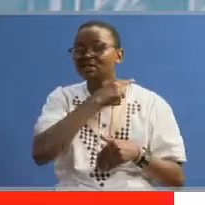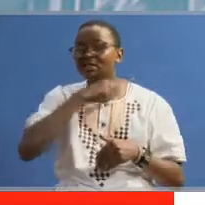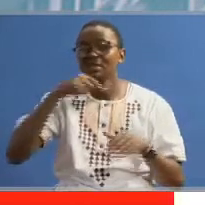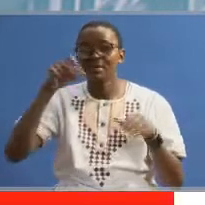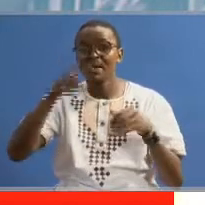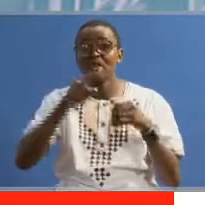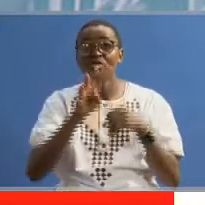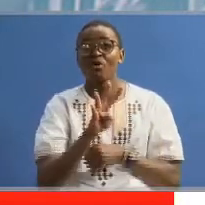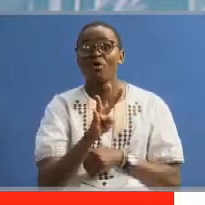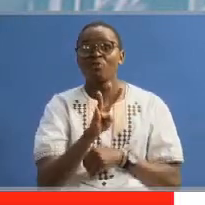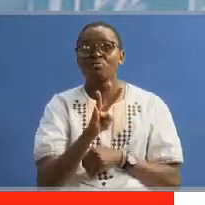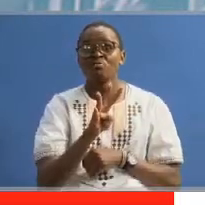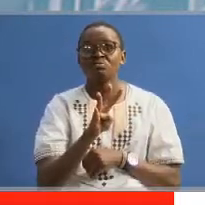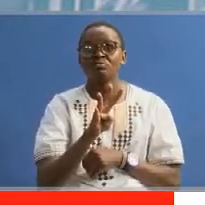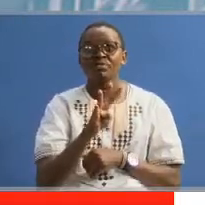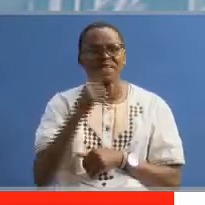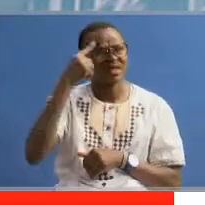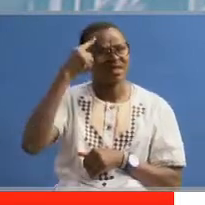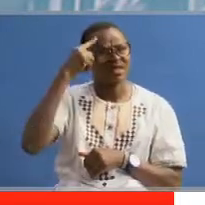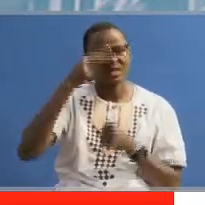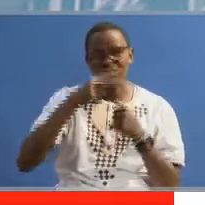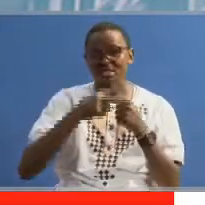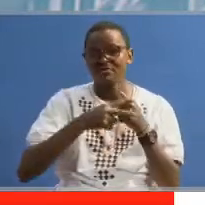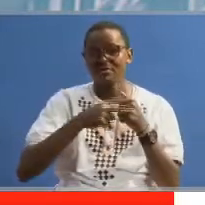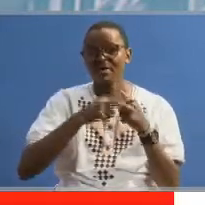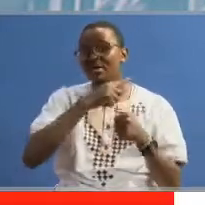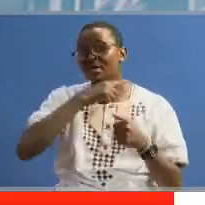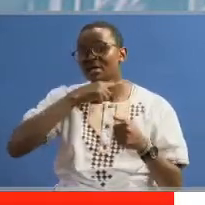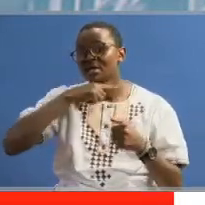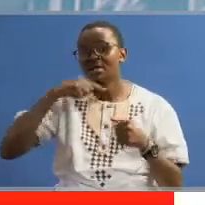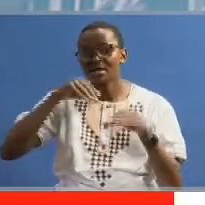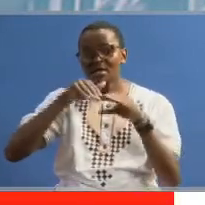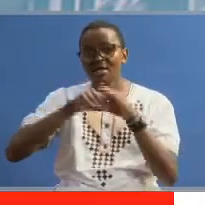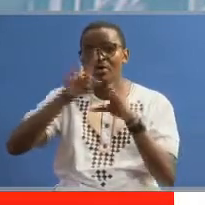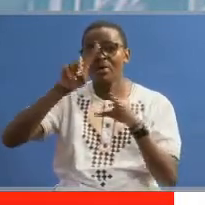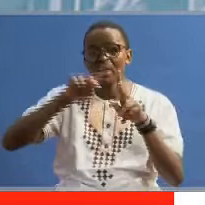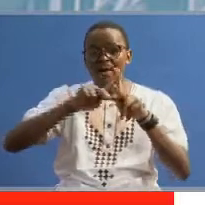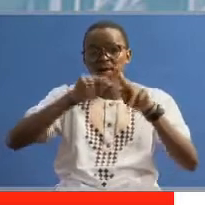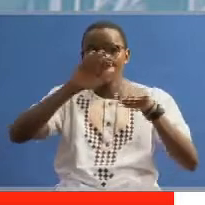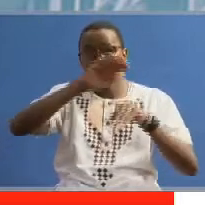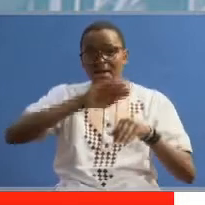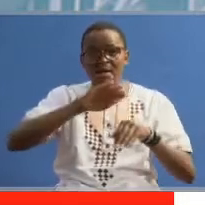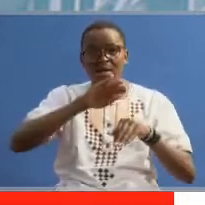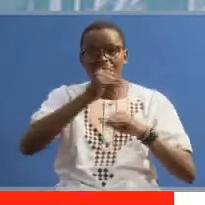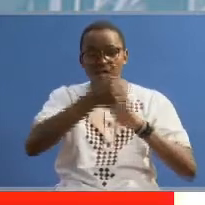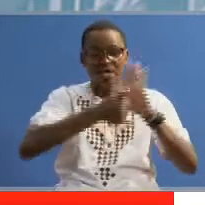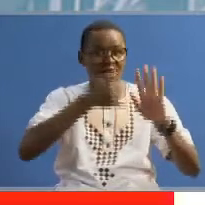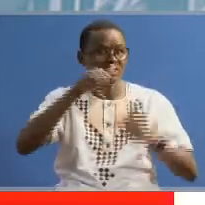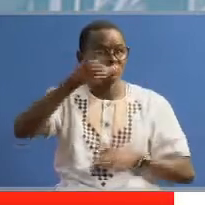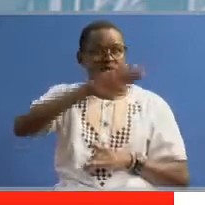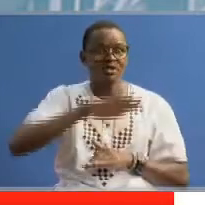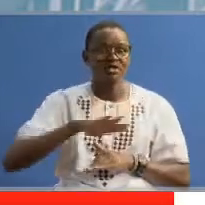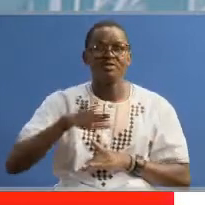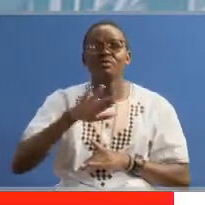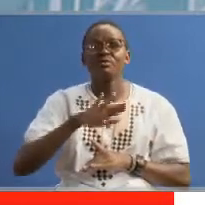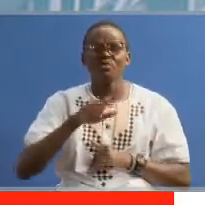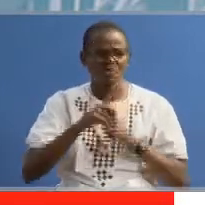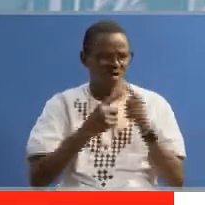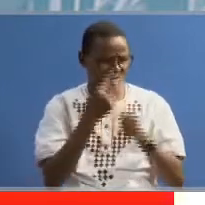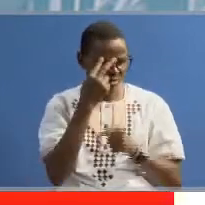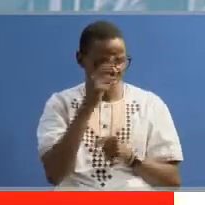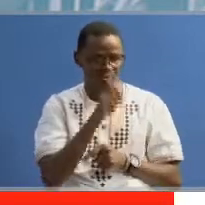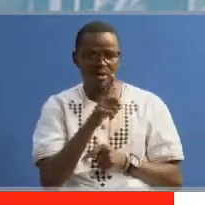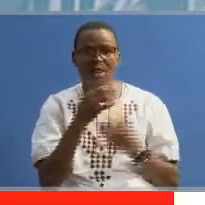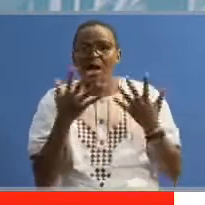in April. And this is in, I think 7 of them were killed in one place, I think in industrial area. And when you look at